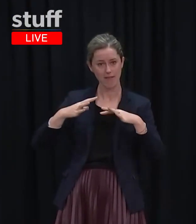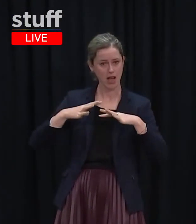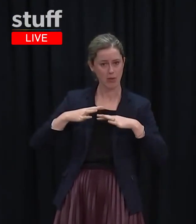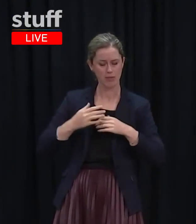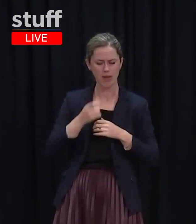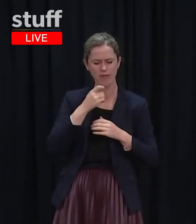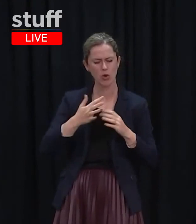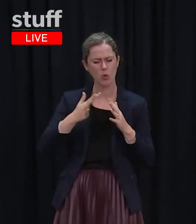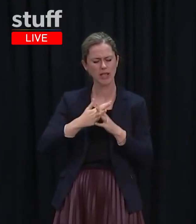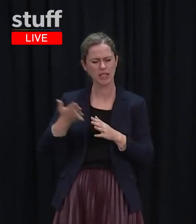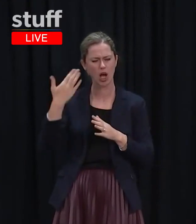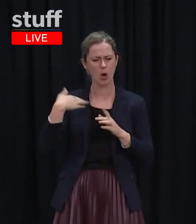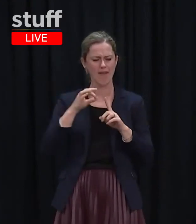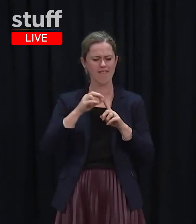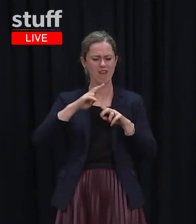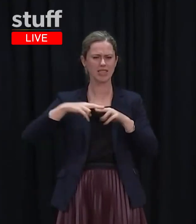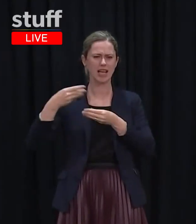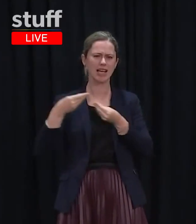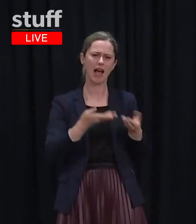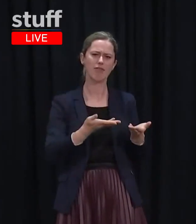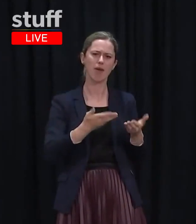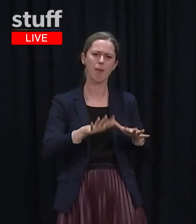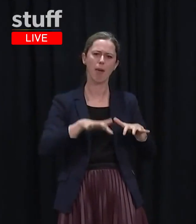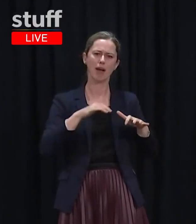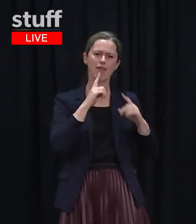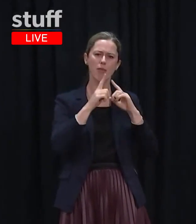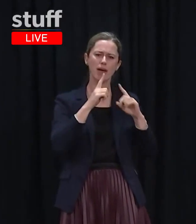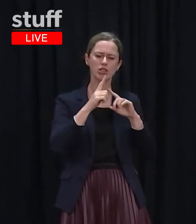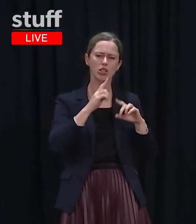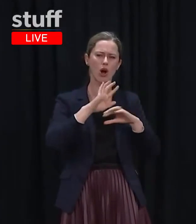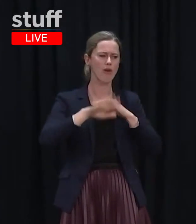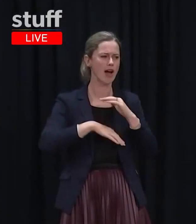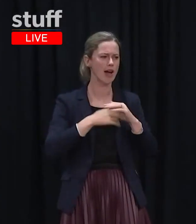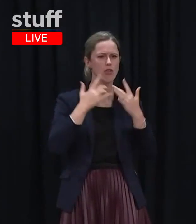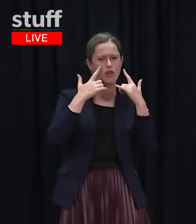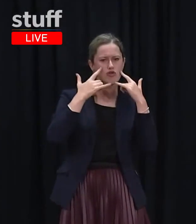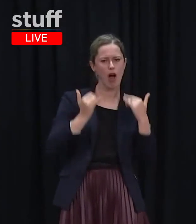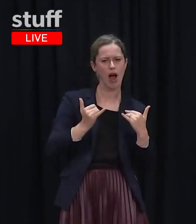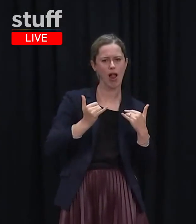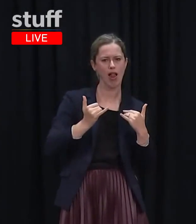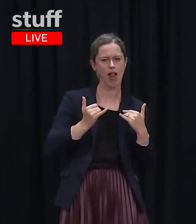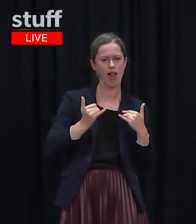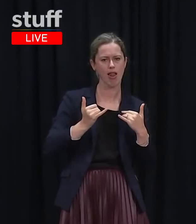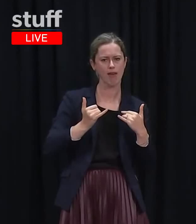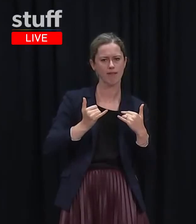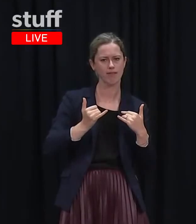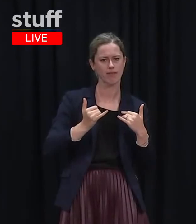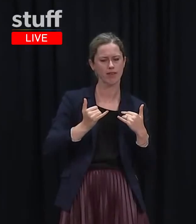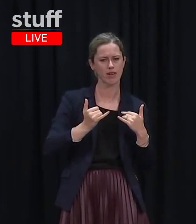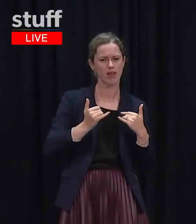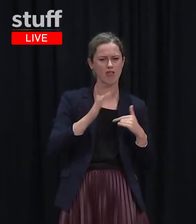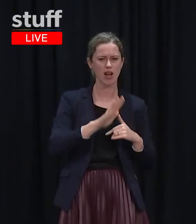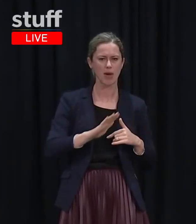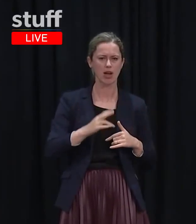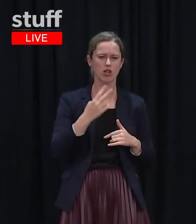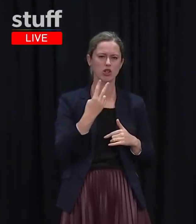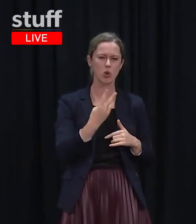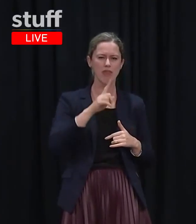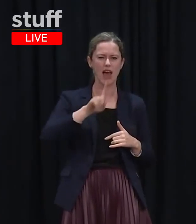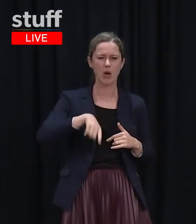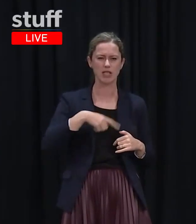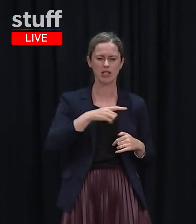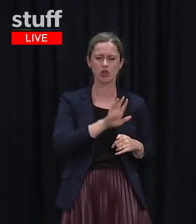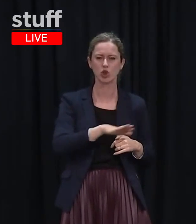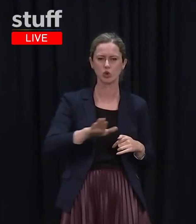ago Pfizer made available publicly more information about the trial they had done of just over 2,000 5 to